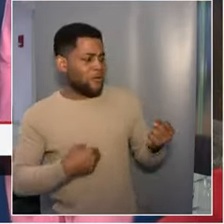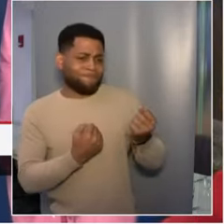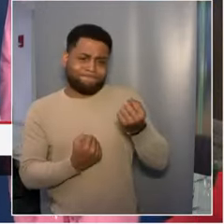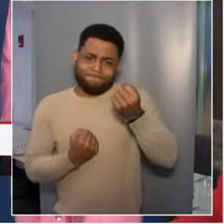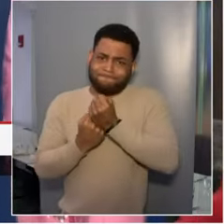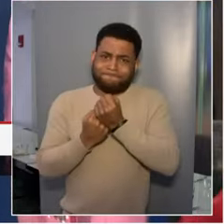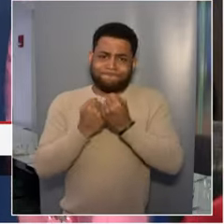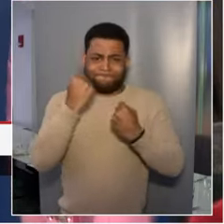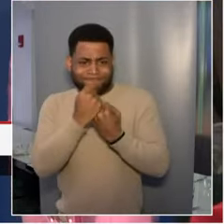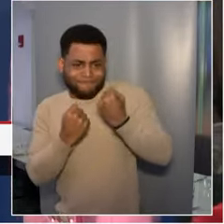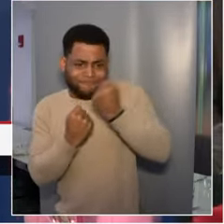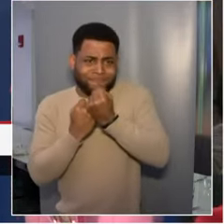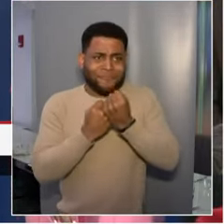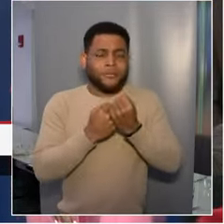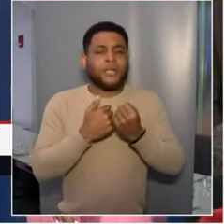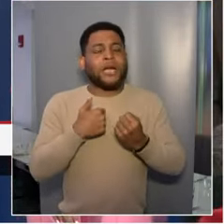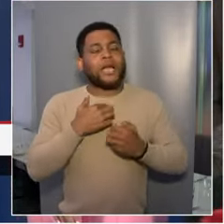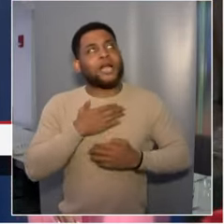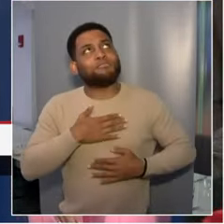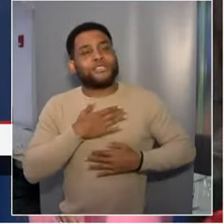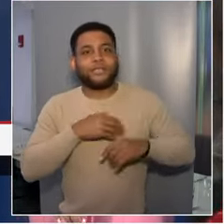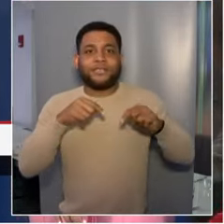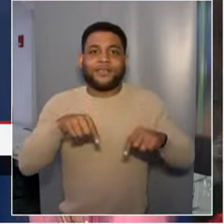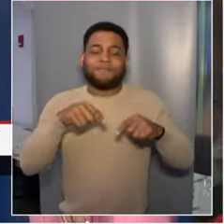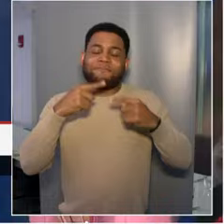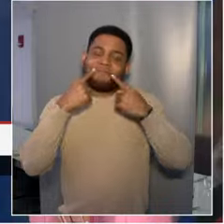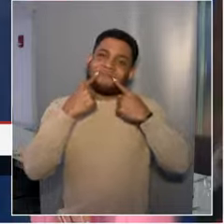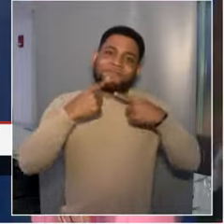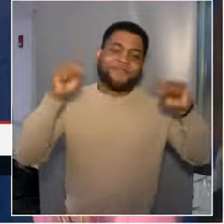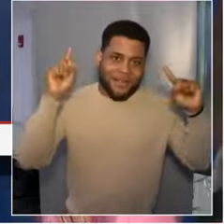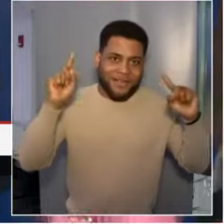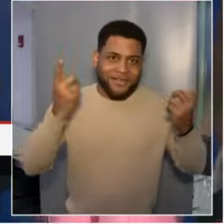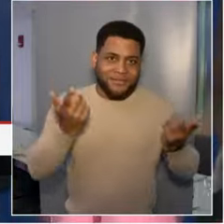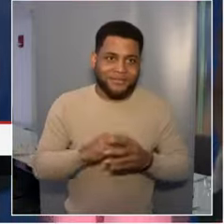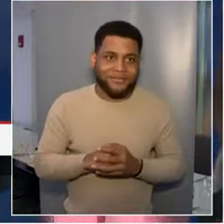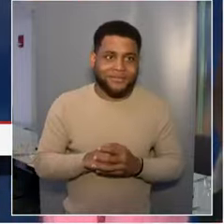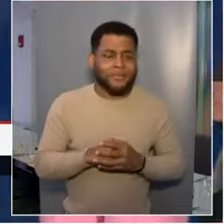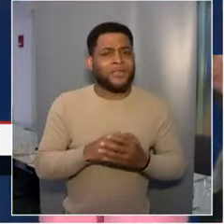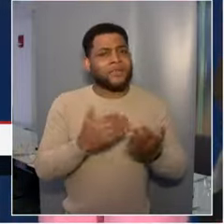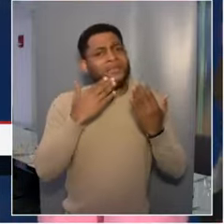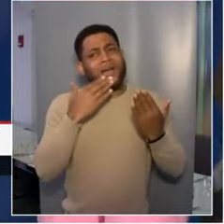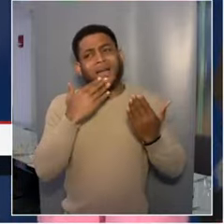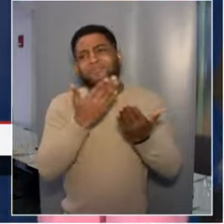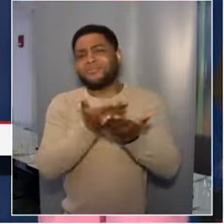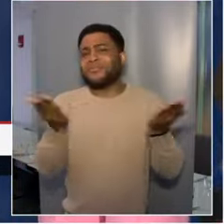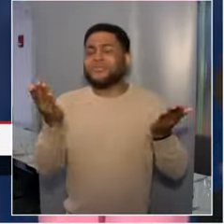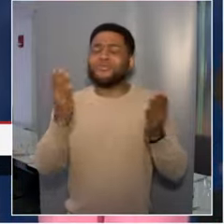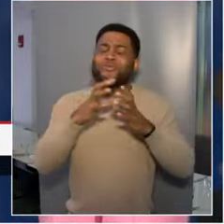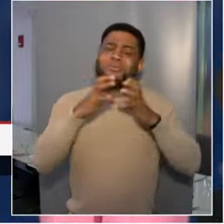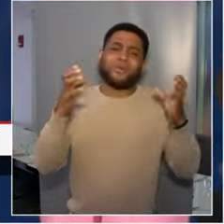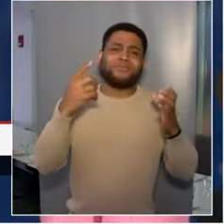that this day has come. So thank you all very much. Thank you.